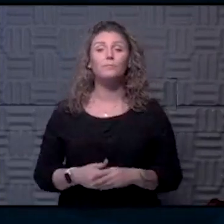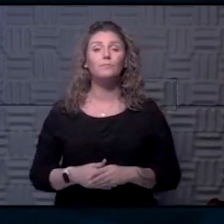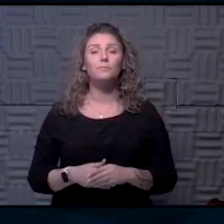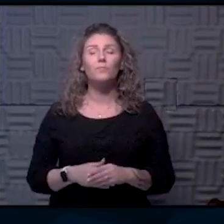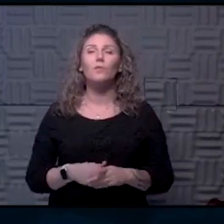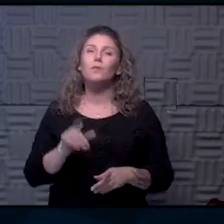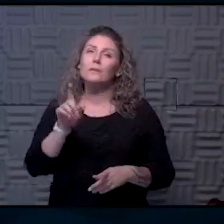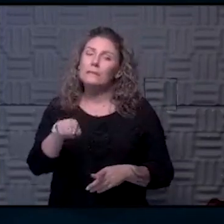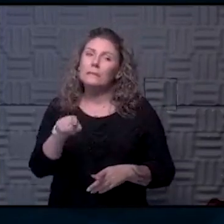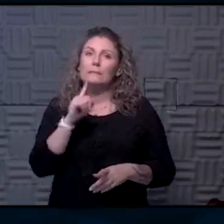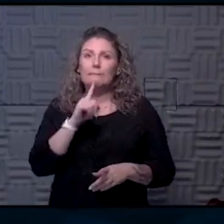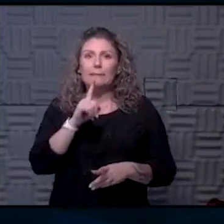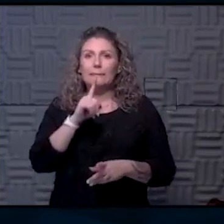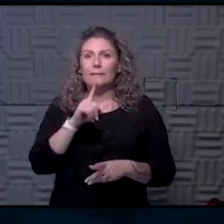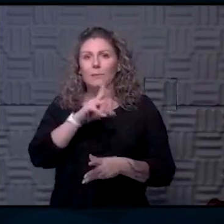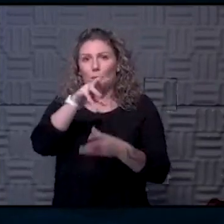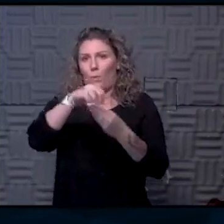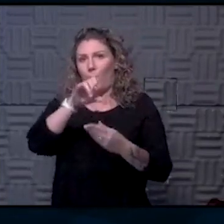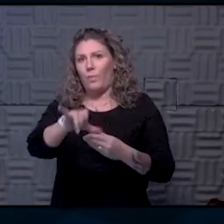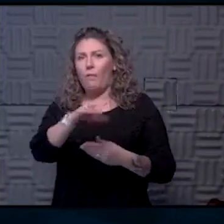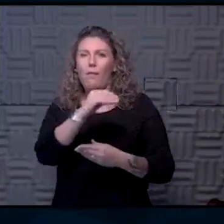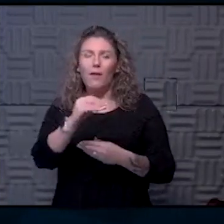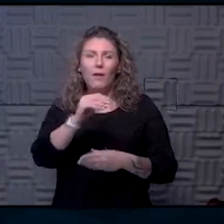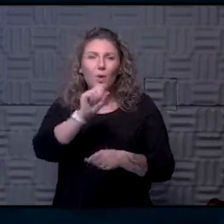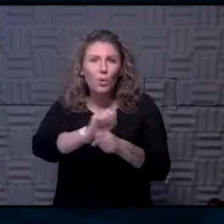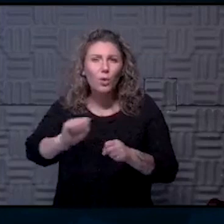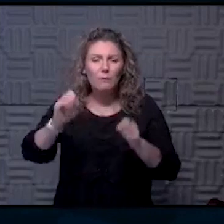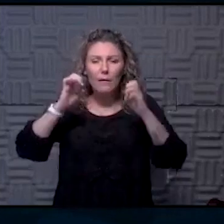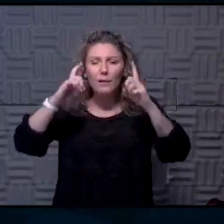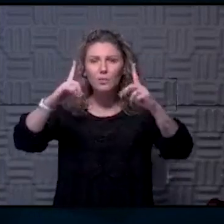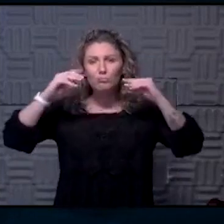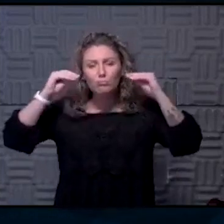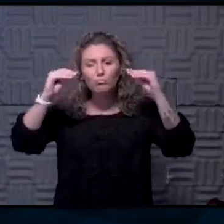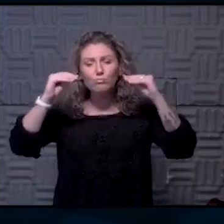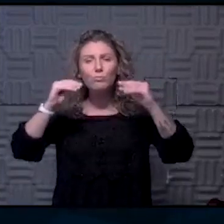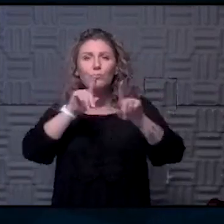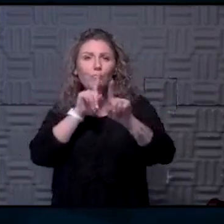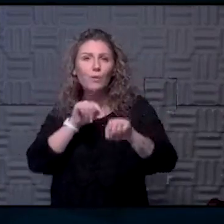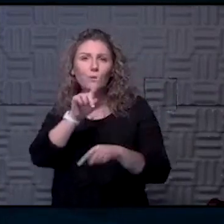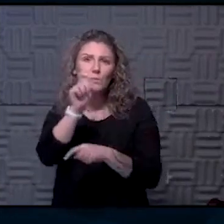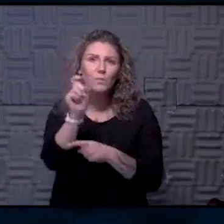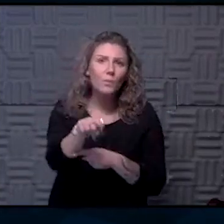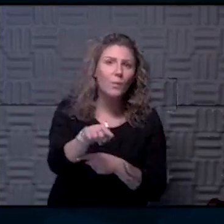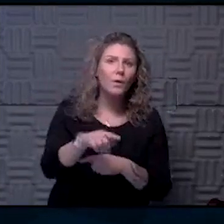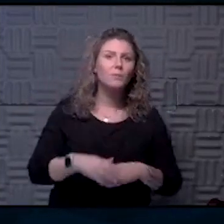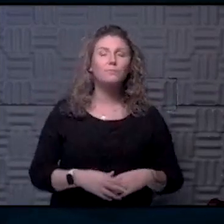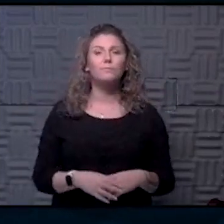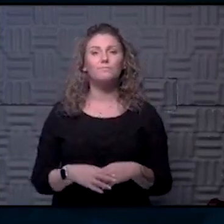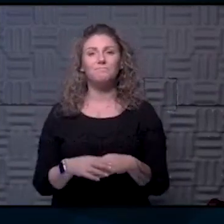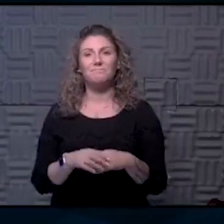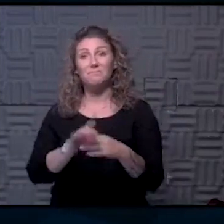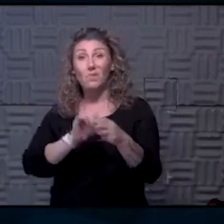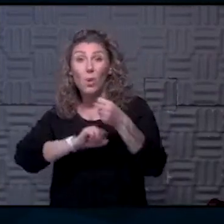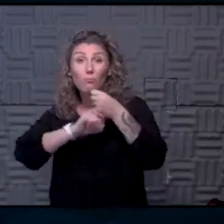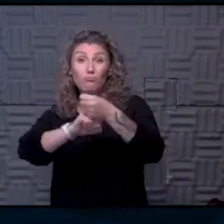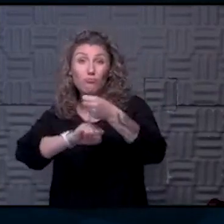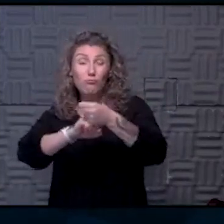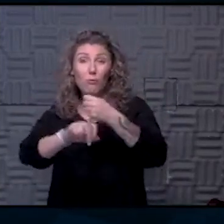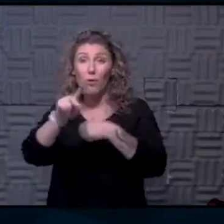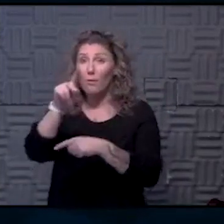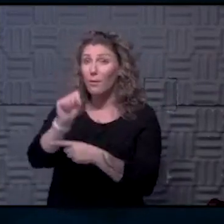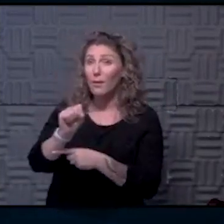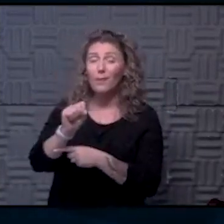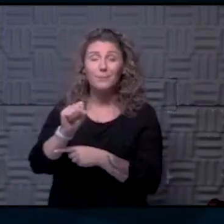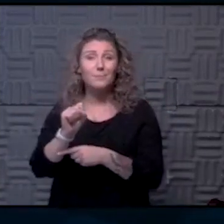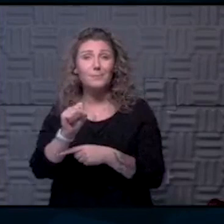that into account. Again, working on education, answering questions, promoting the